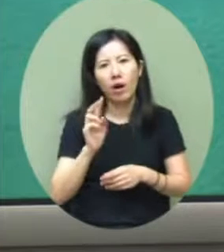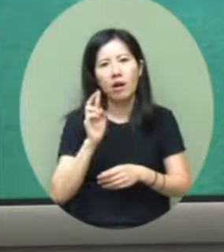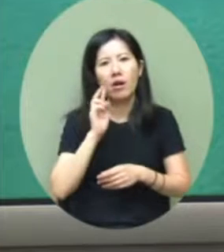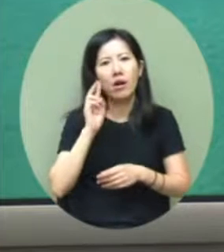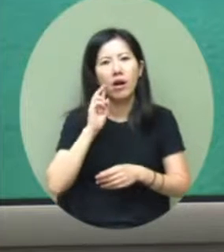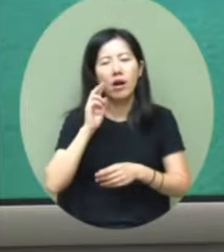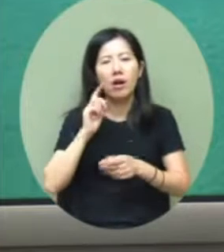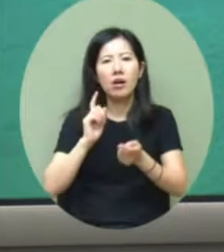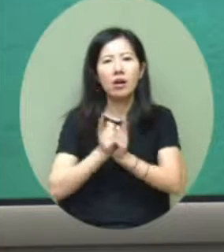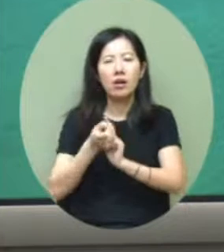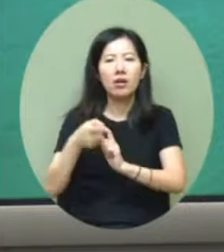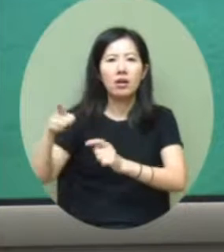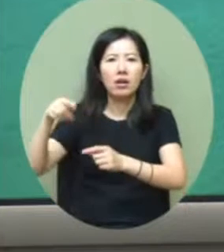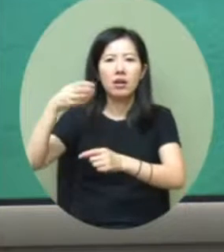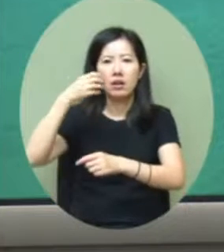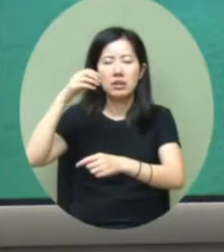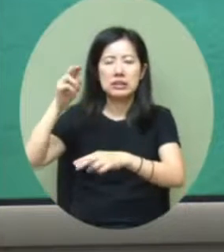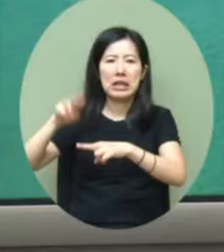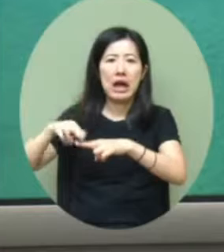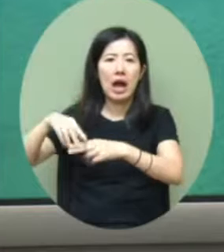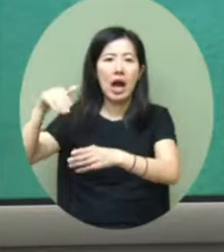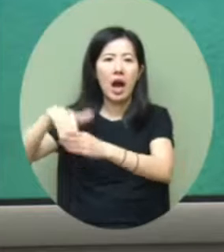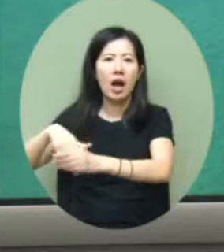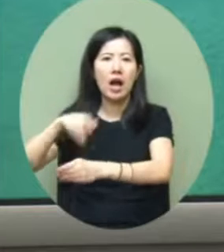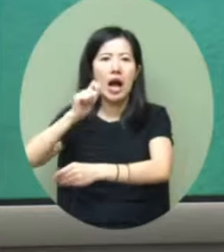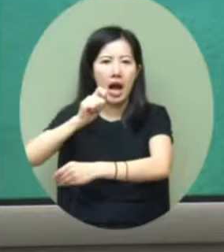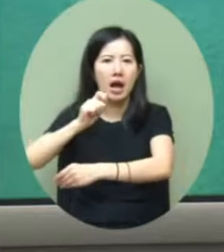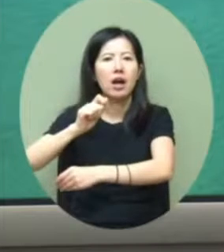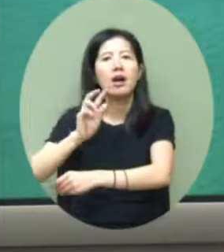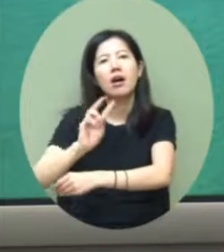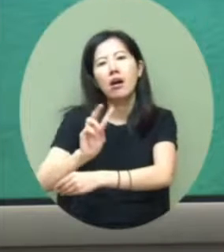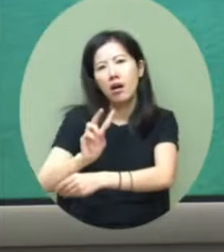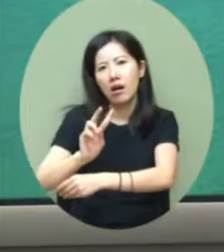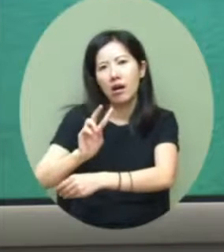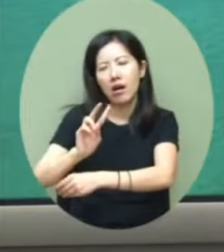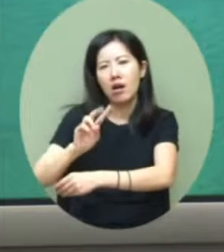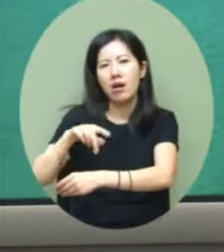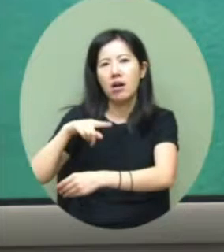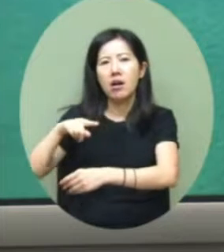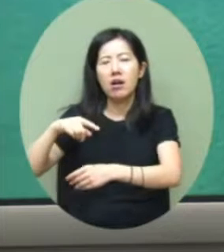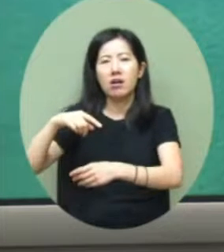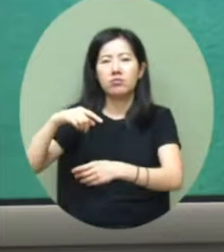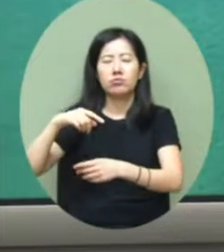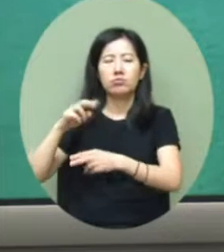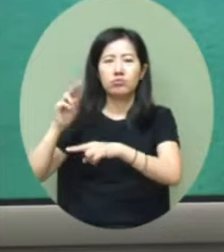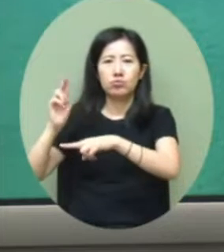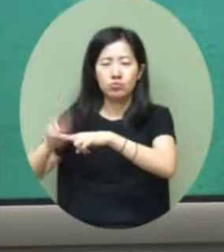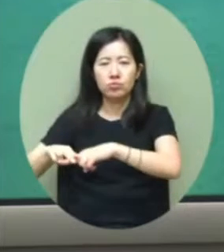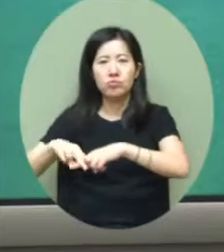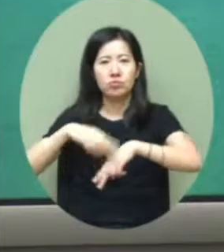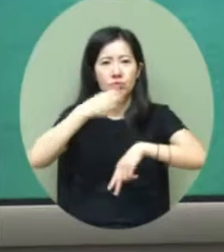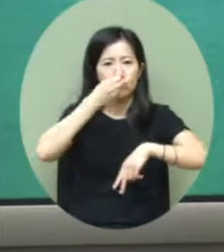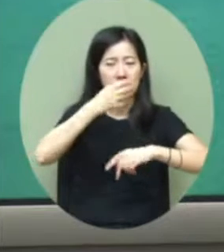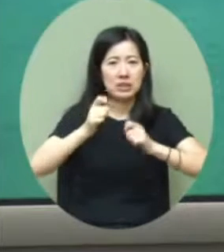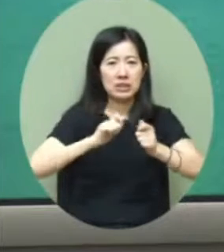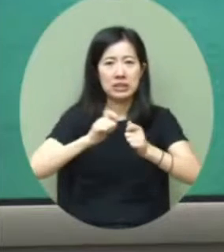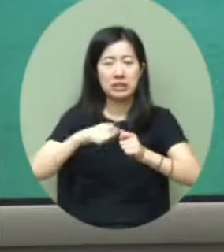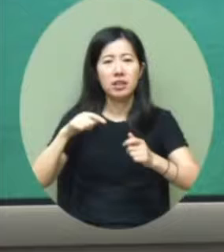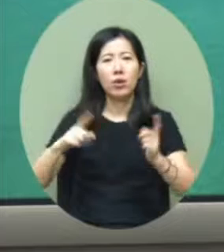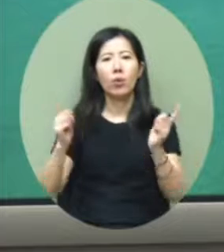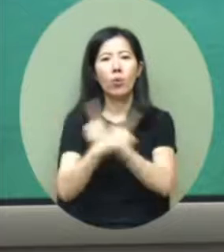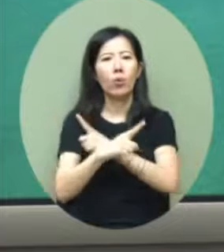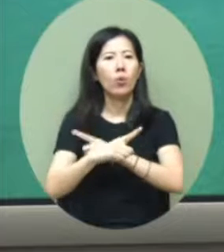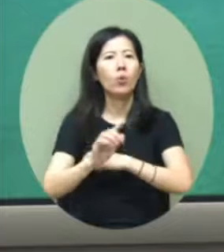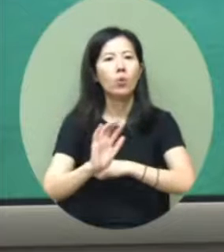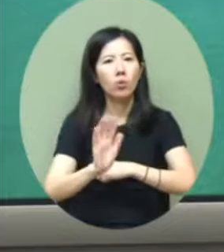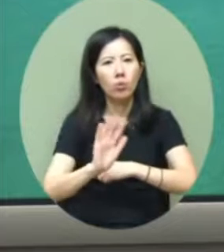renminbi to buy Hong Kong securities. It's just as easy as investing in A share in the mainland. There is no need